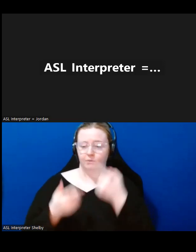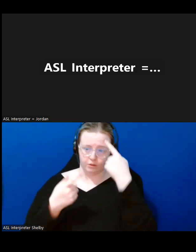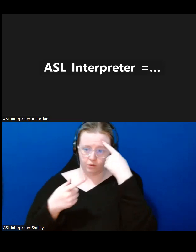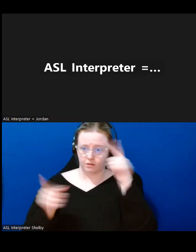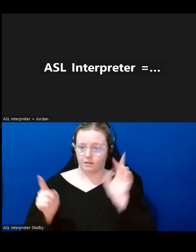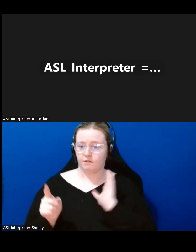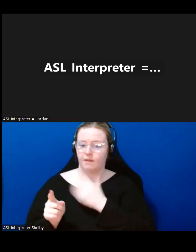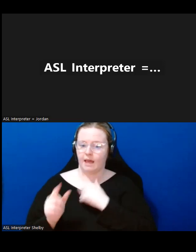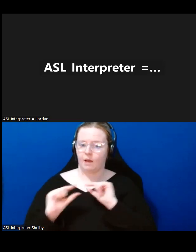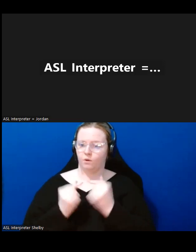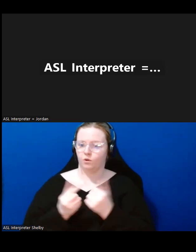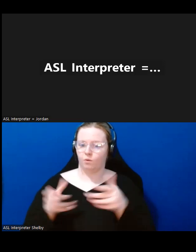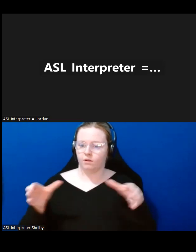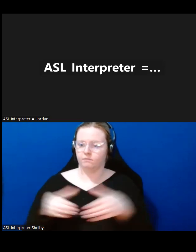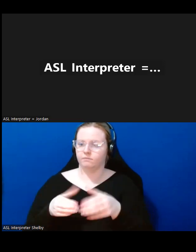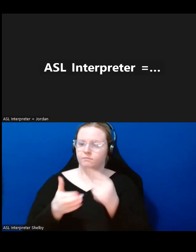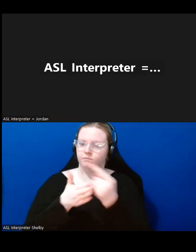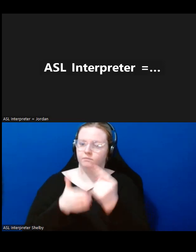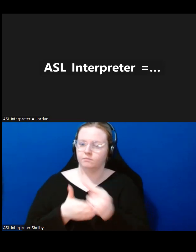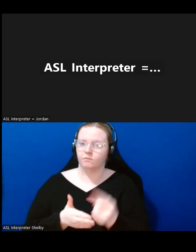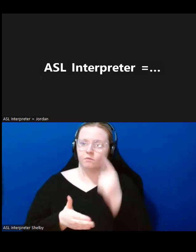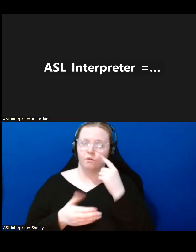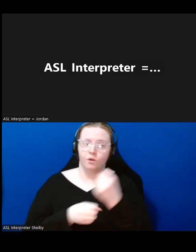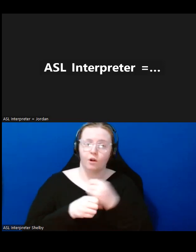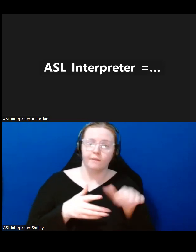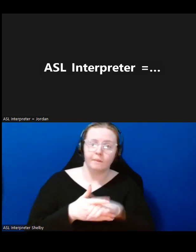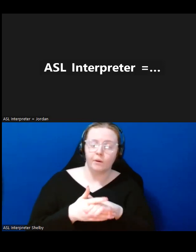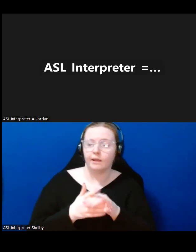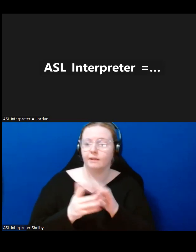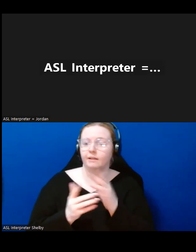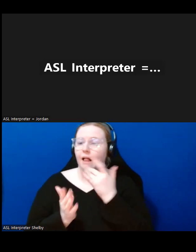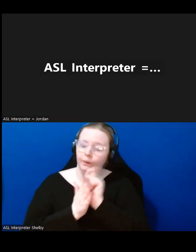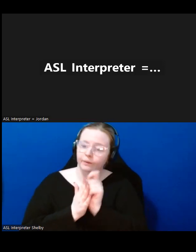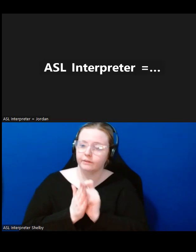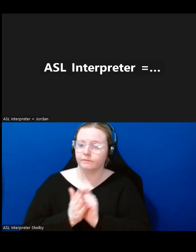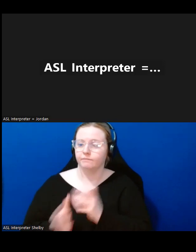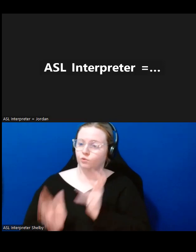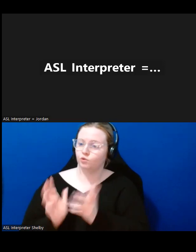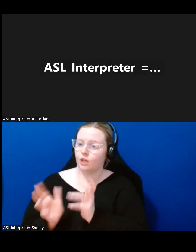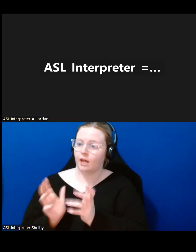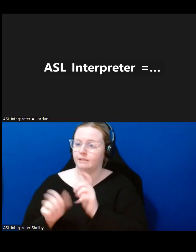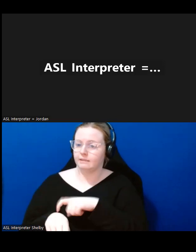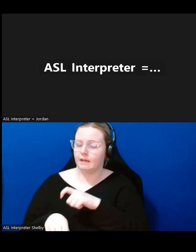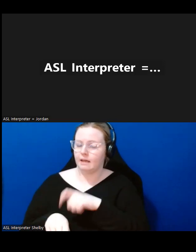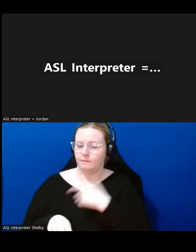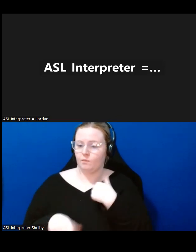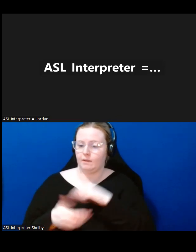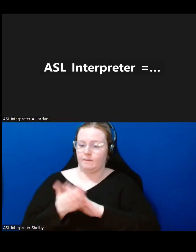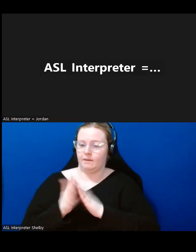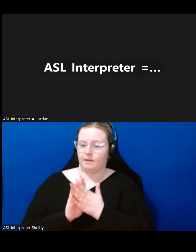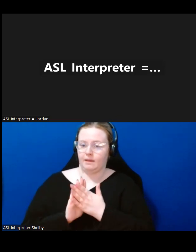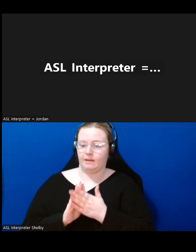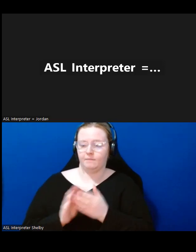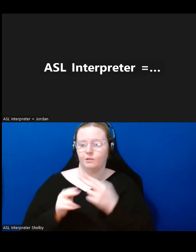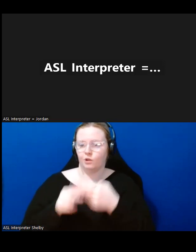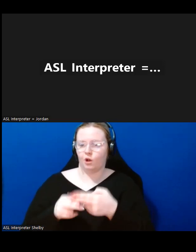coffee break, coloring, and chat time. We morphed into, and I'm going to read this word for word, me happy hour. So